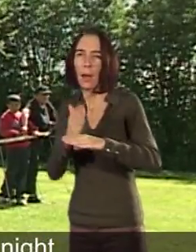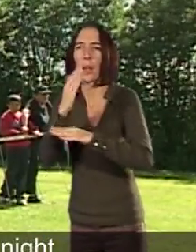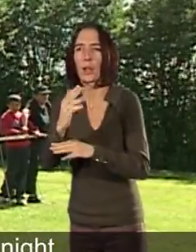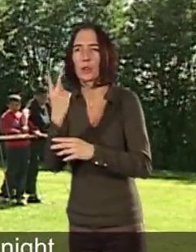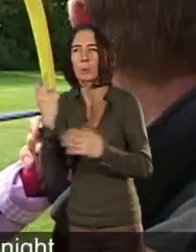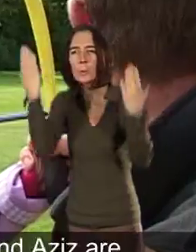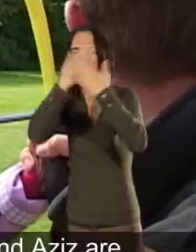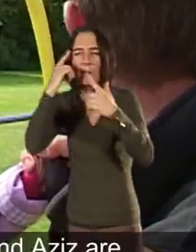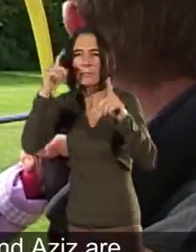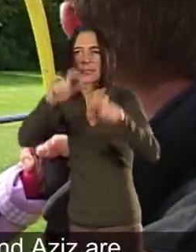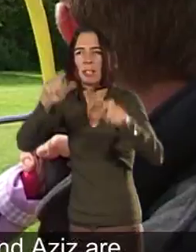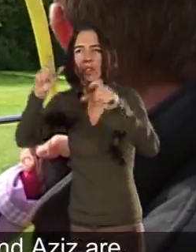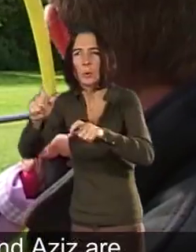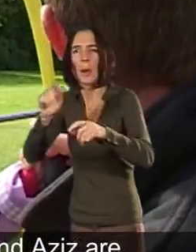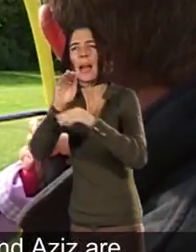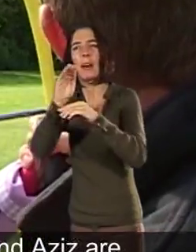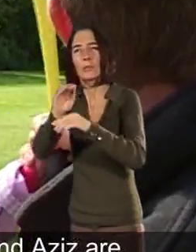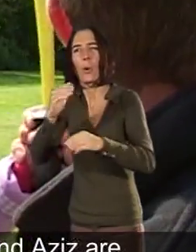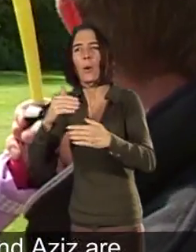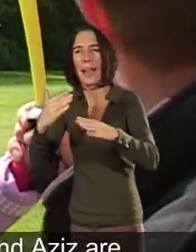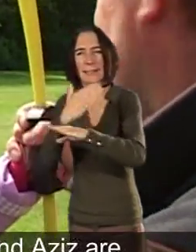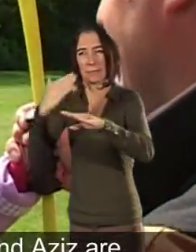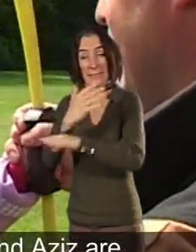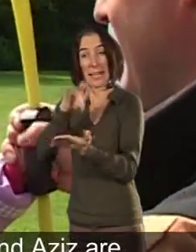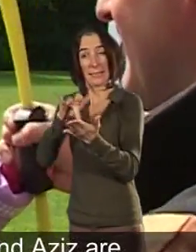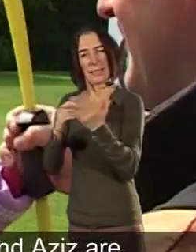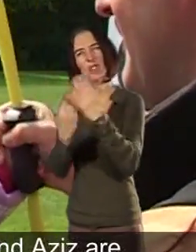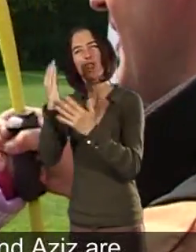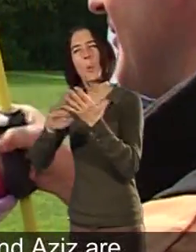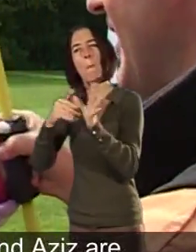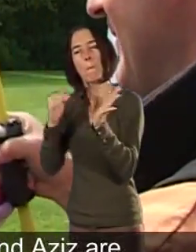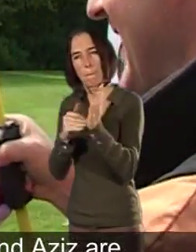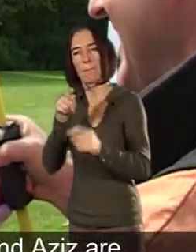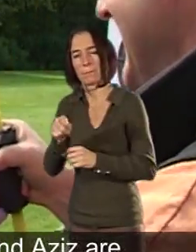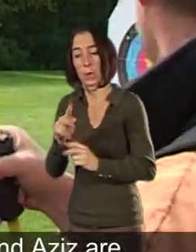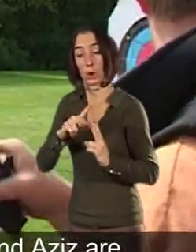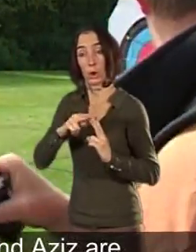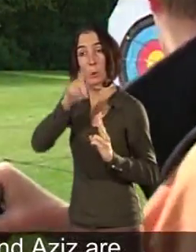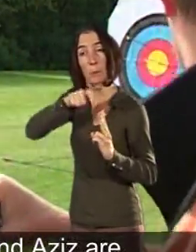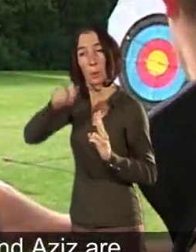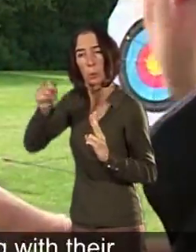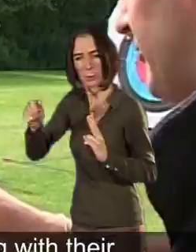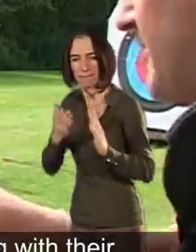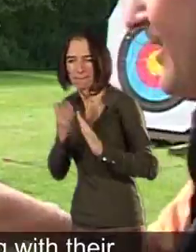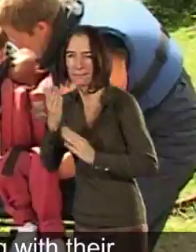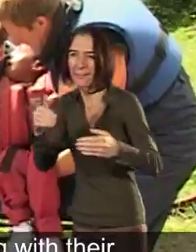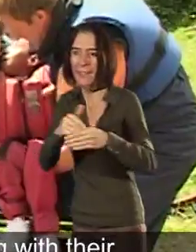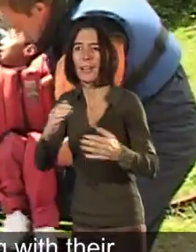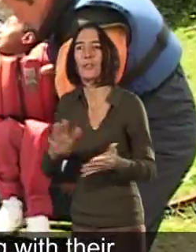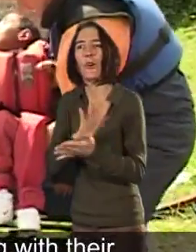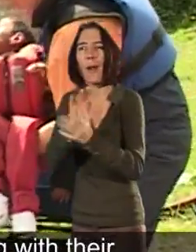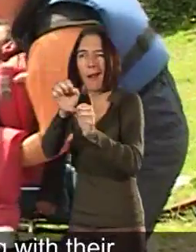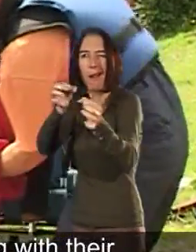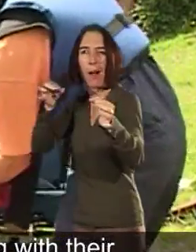4 pupils to Newham's Outdoor Activity Centre. Shaveen and Aziz are two of the disabled pupils on this trip, and they're both